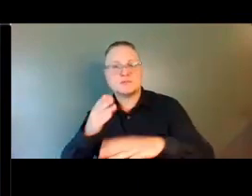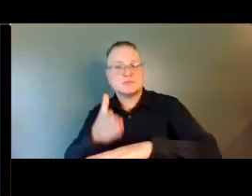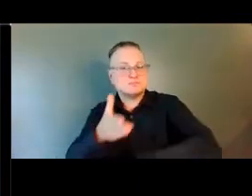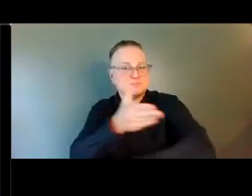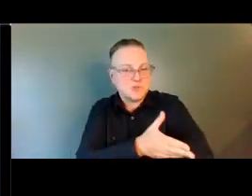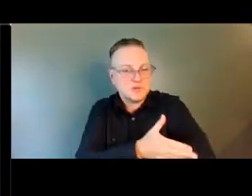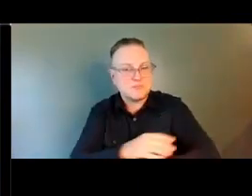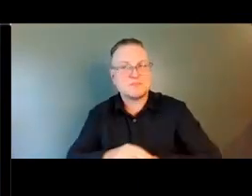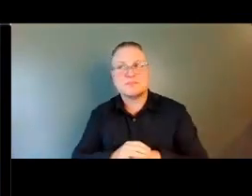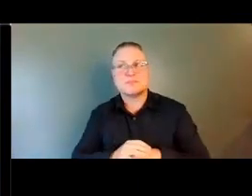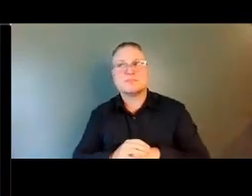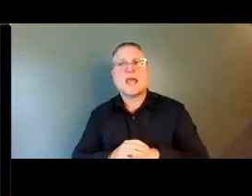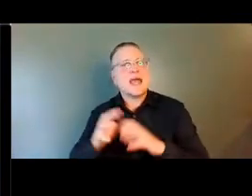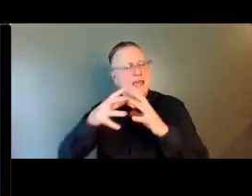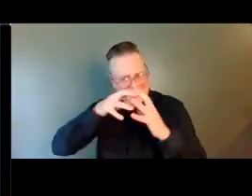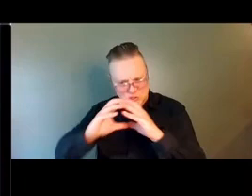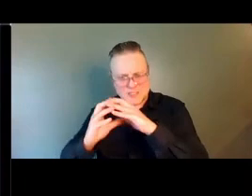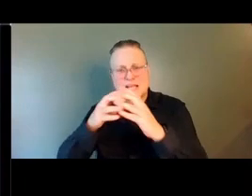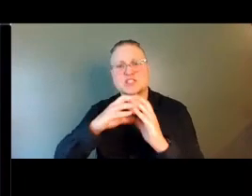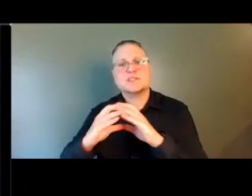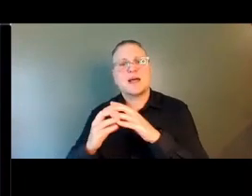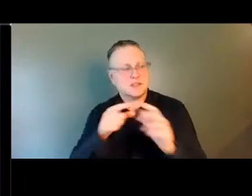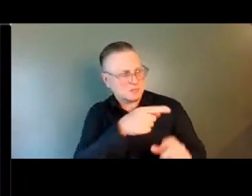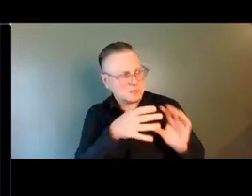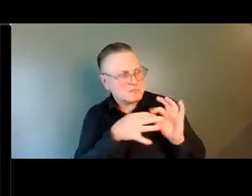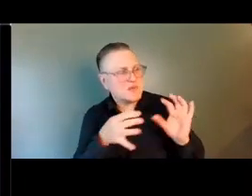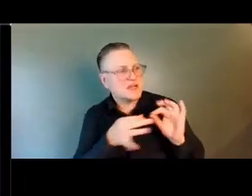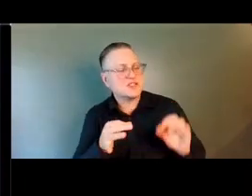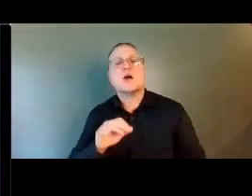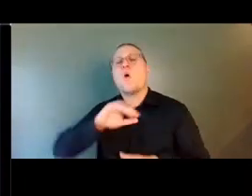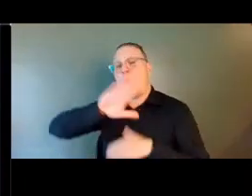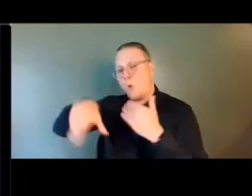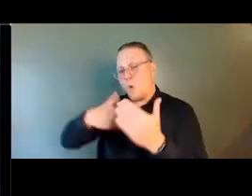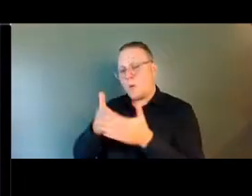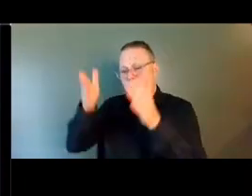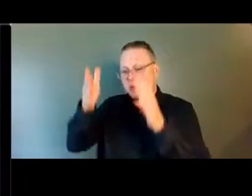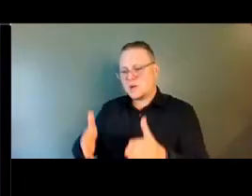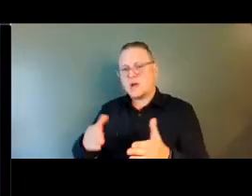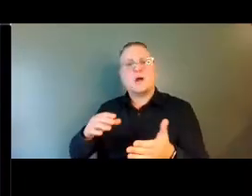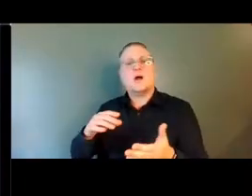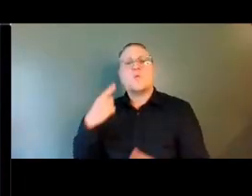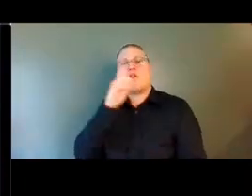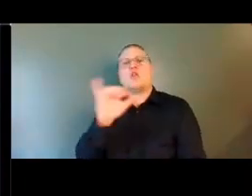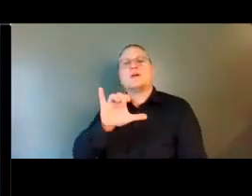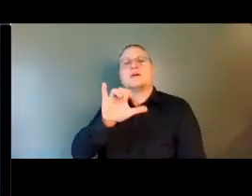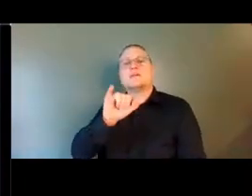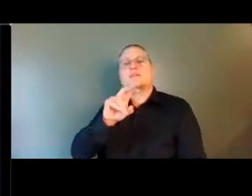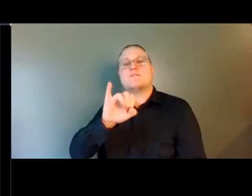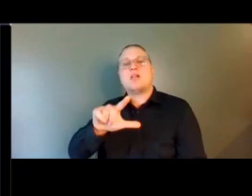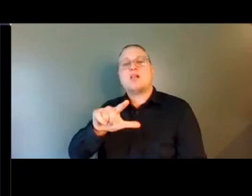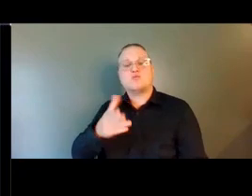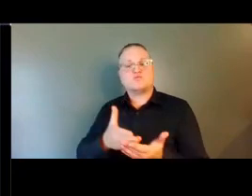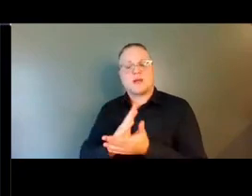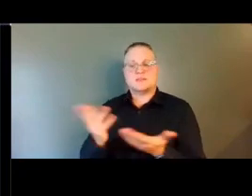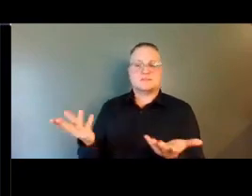intersectional perspective as we consider what civil rights would look like for whole people. And that by looking